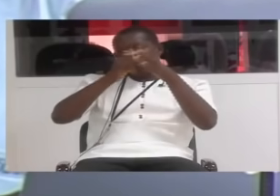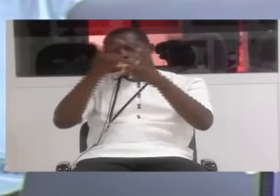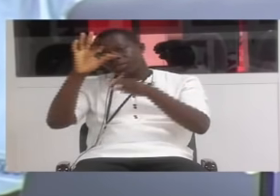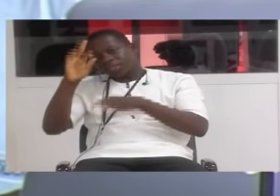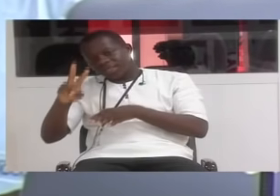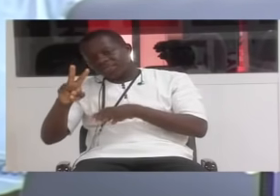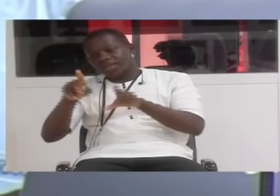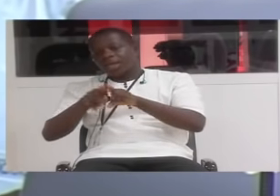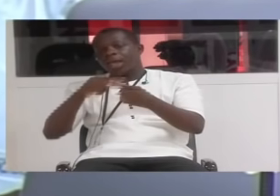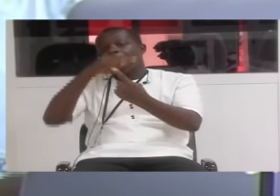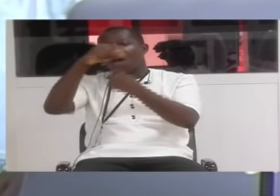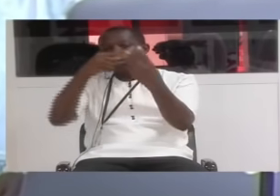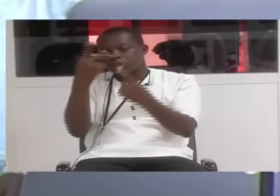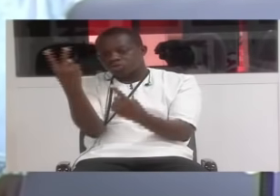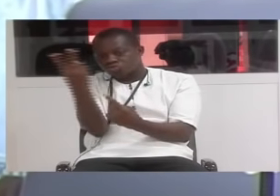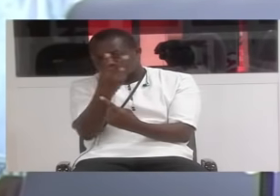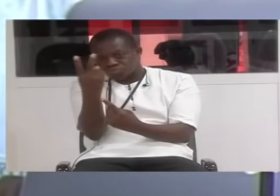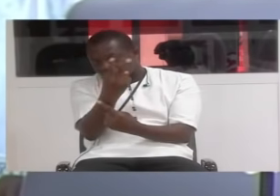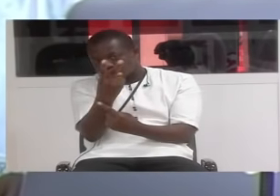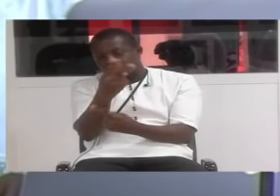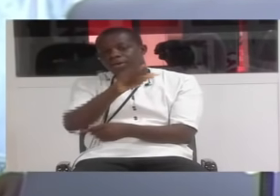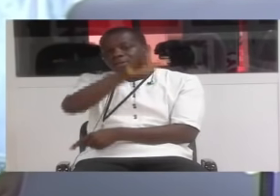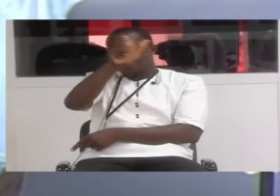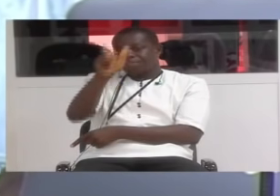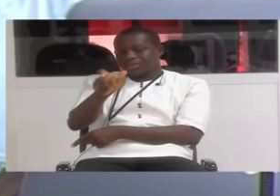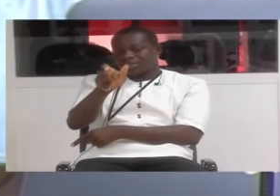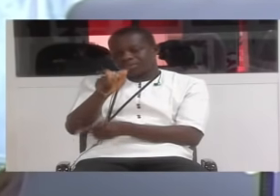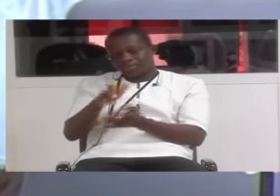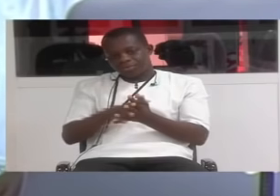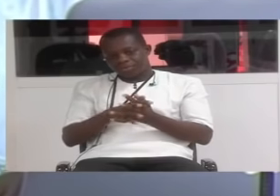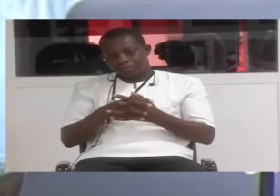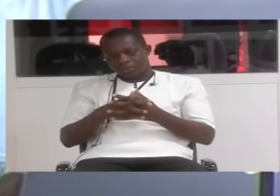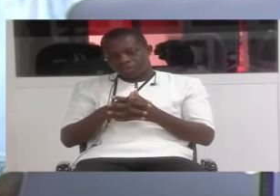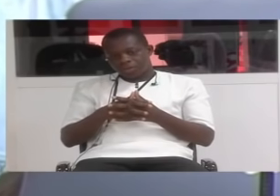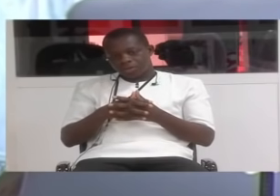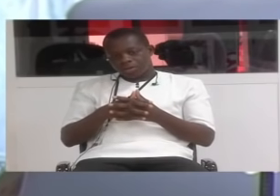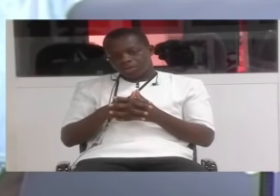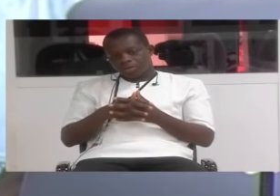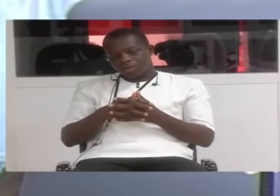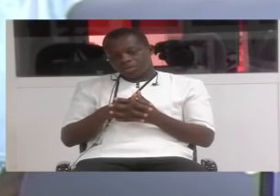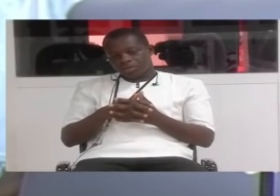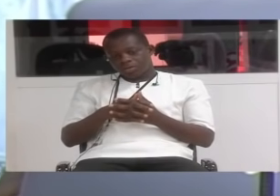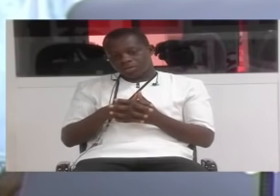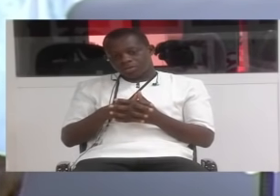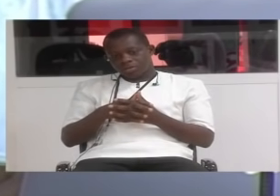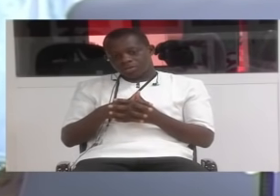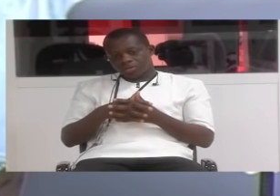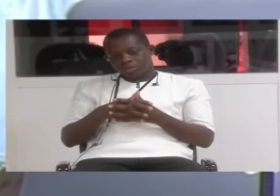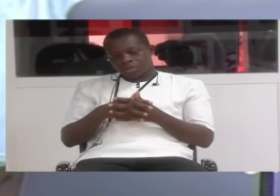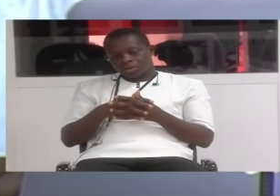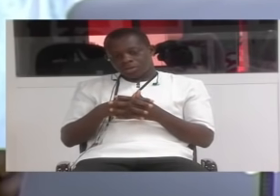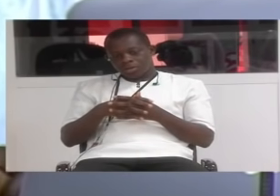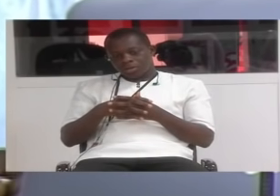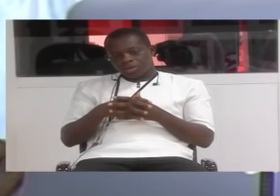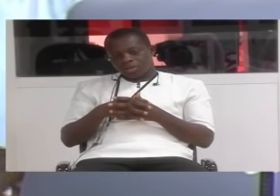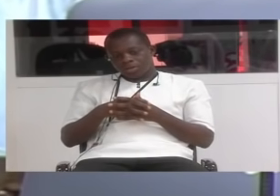these two individuals? Ndax yeg nga ne nguur gi gene won na kaddu wala wax nañ dara ci mbiri ñaari ndaw yi ni